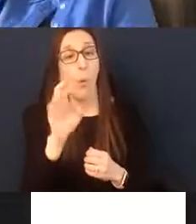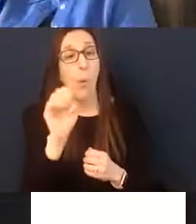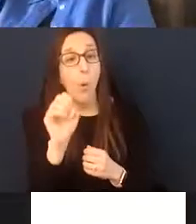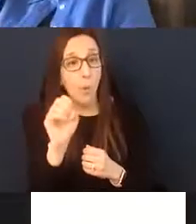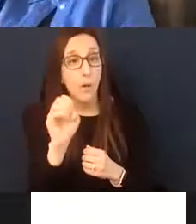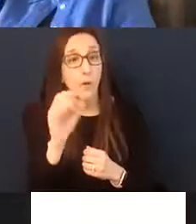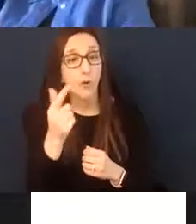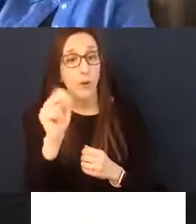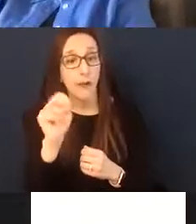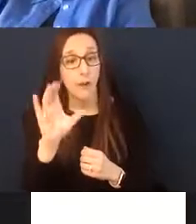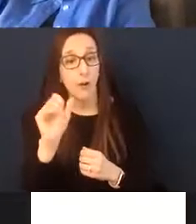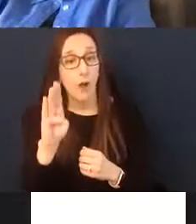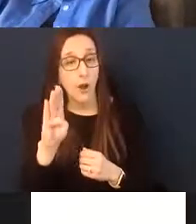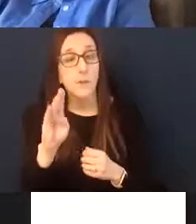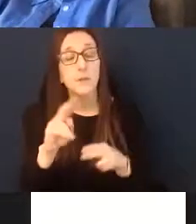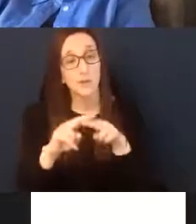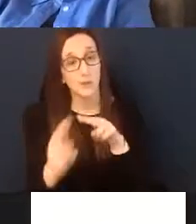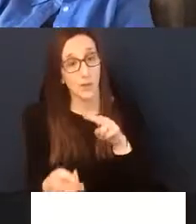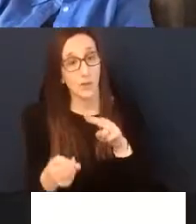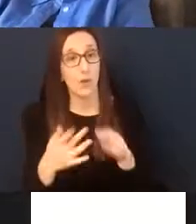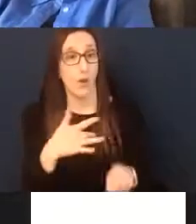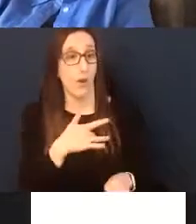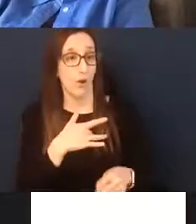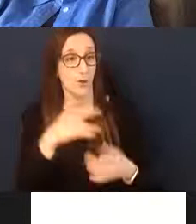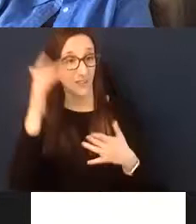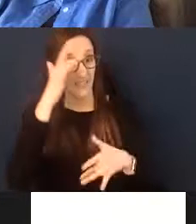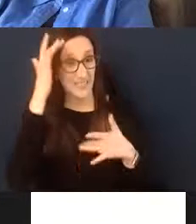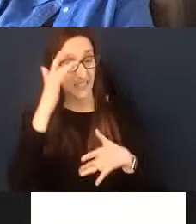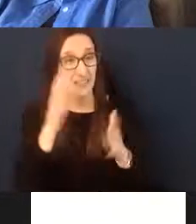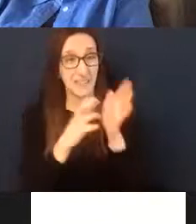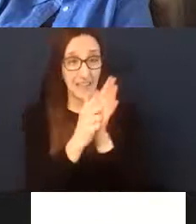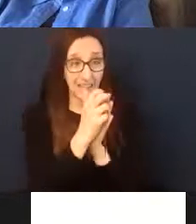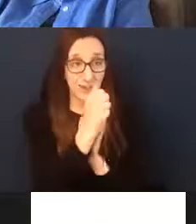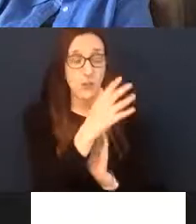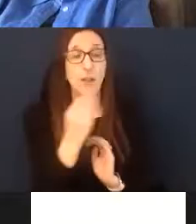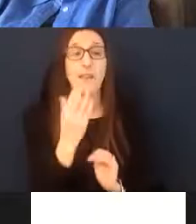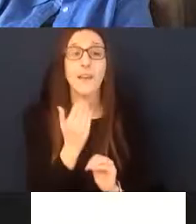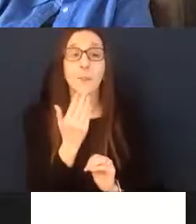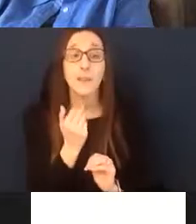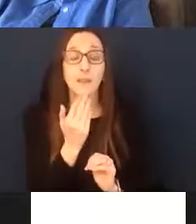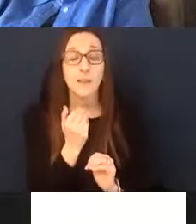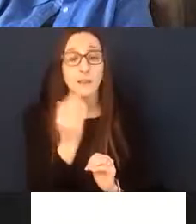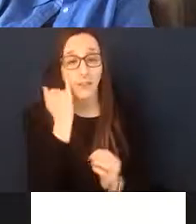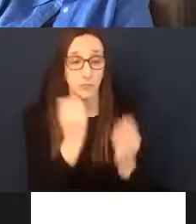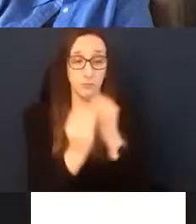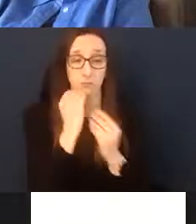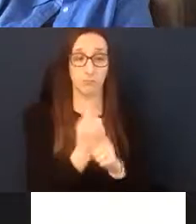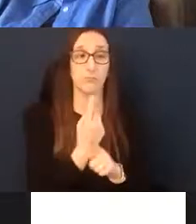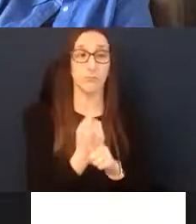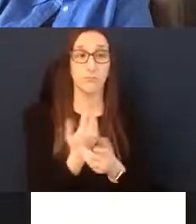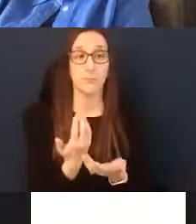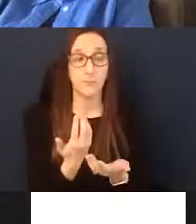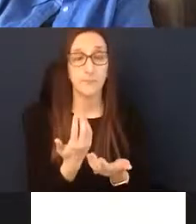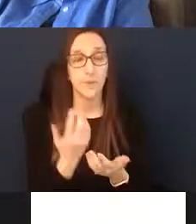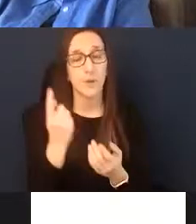whole potential of decreasing your risk of heart disease, cancer, and diabetes. So that's just something to be aware of